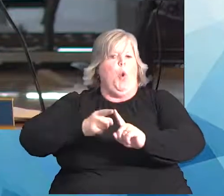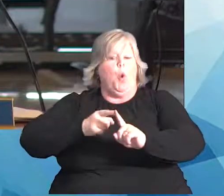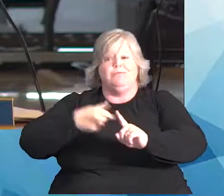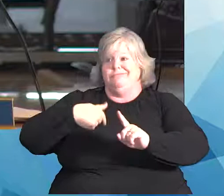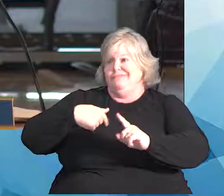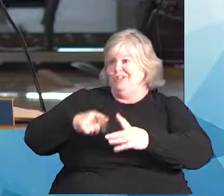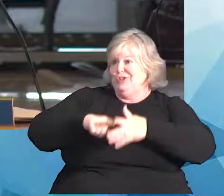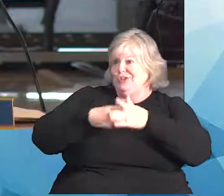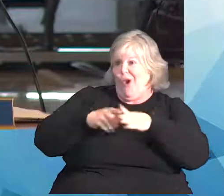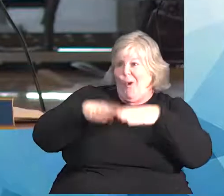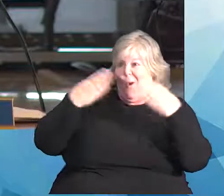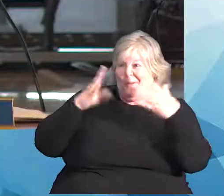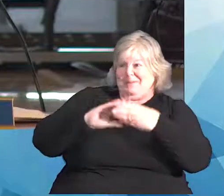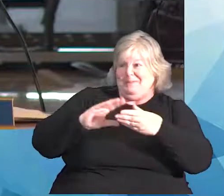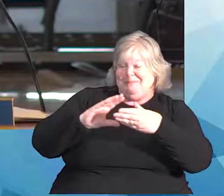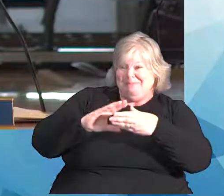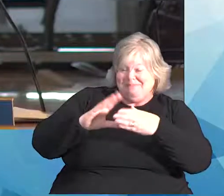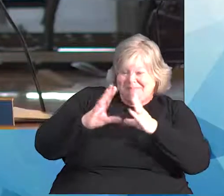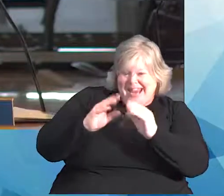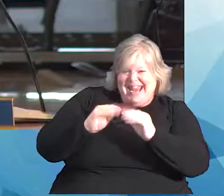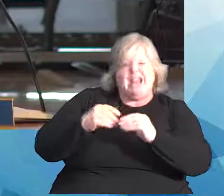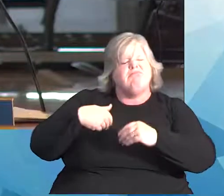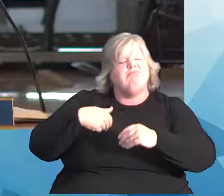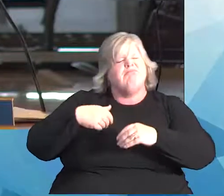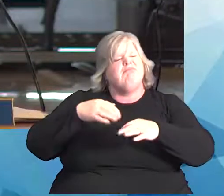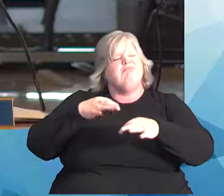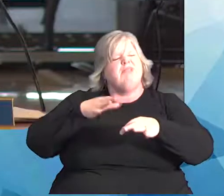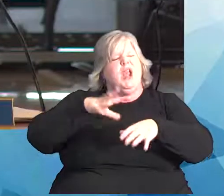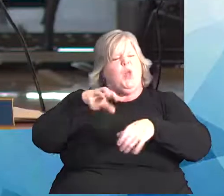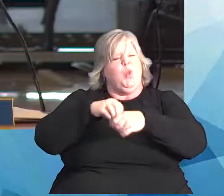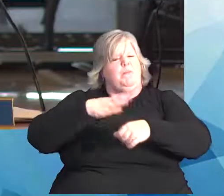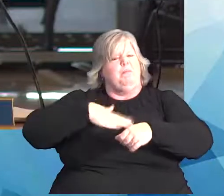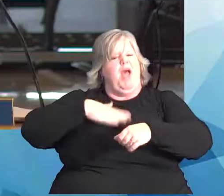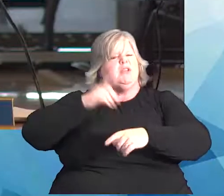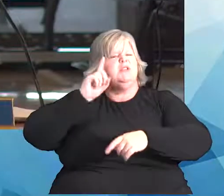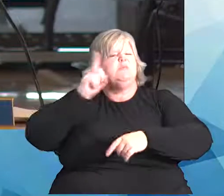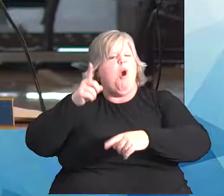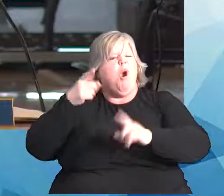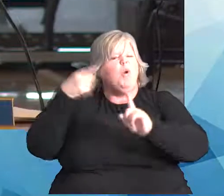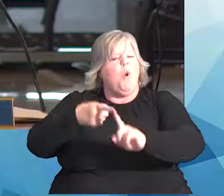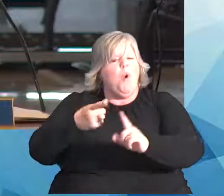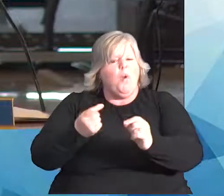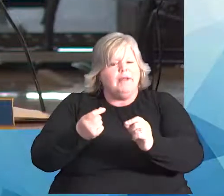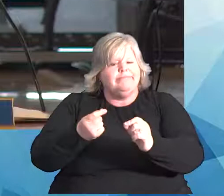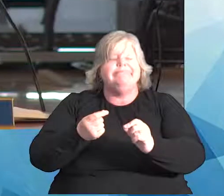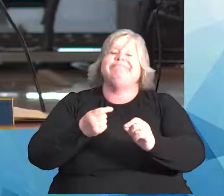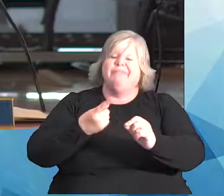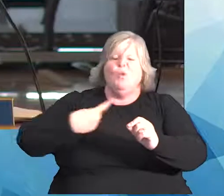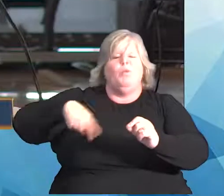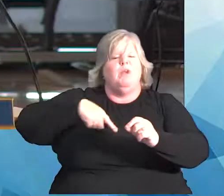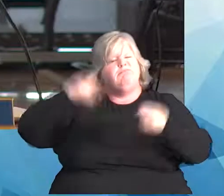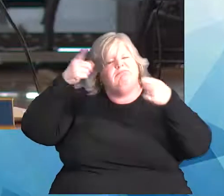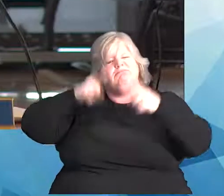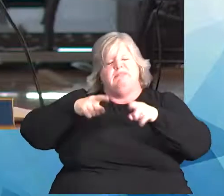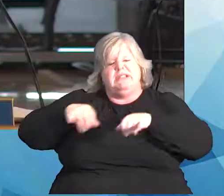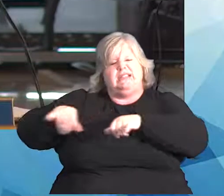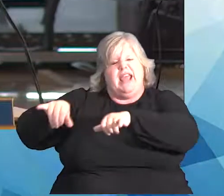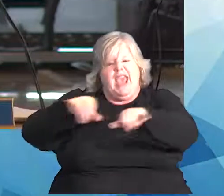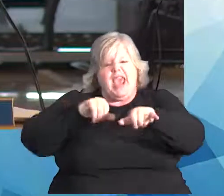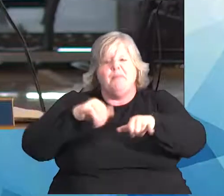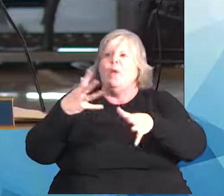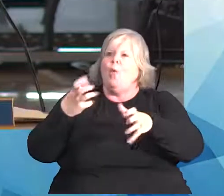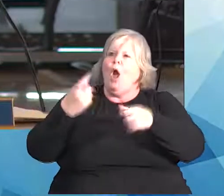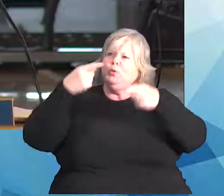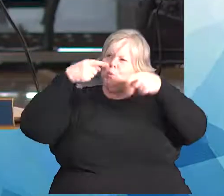them, and we've all been given the task of including as one of our SMART goals direct alignment with the ASDB strategic